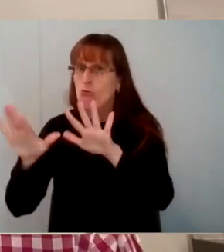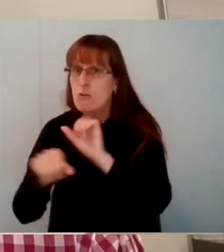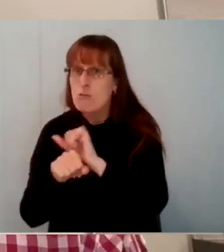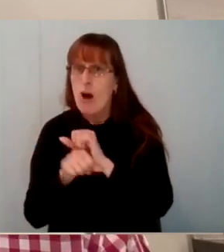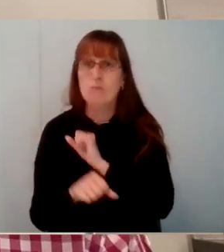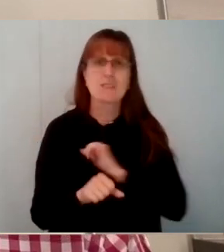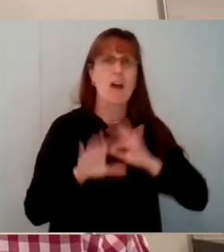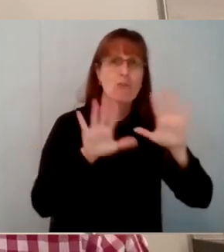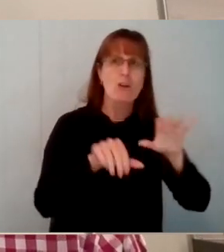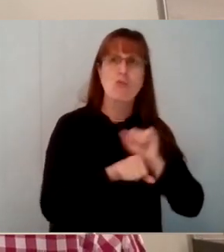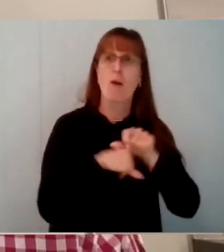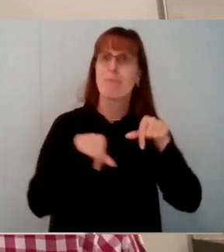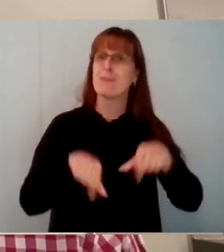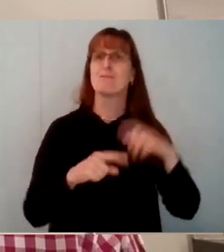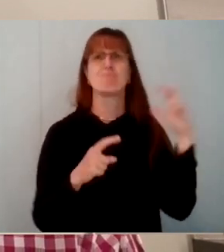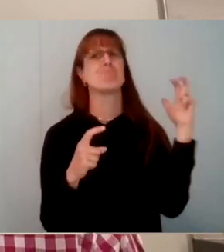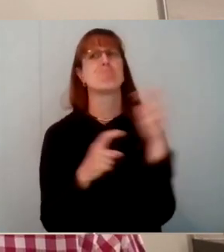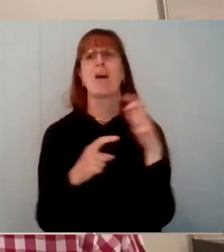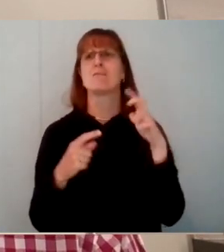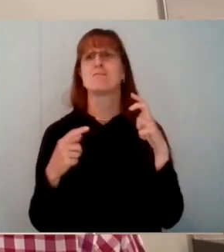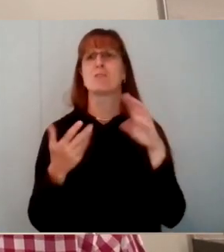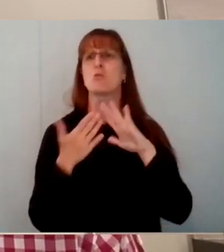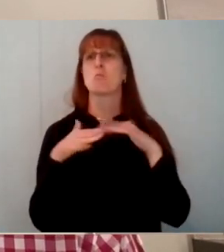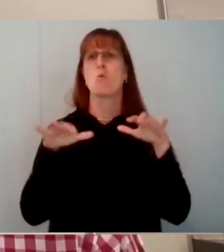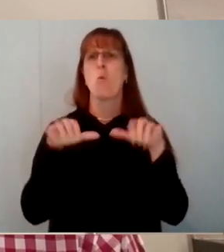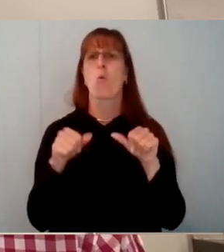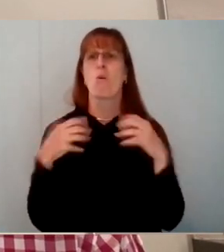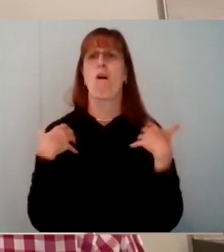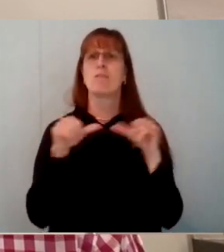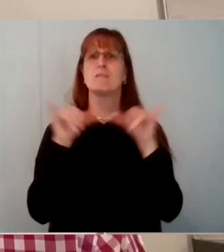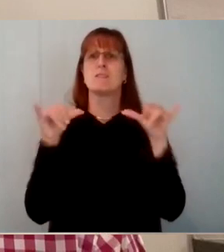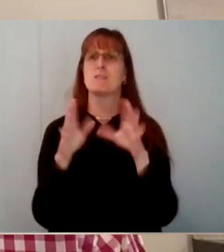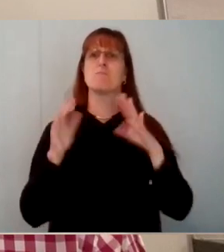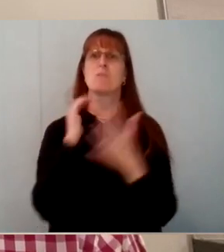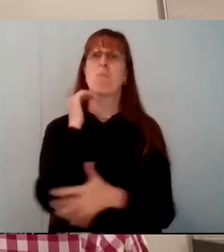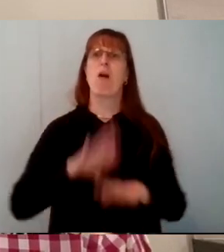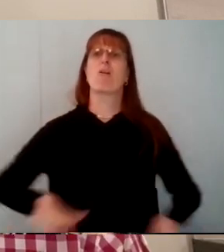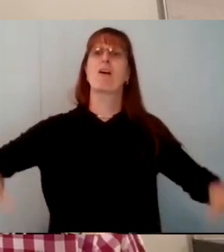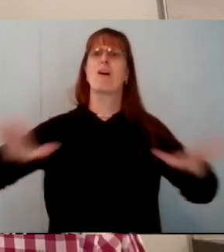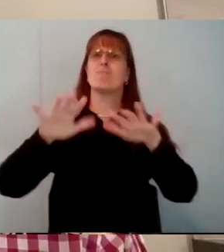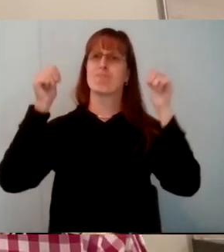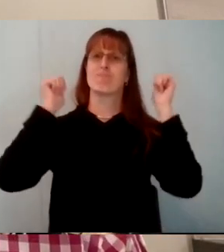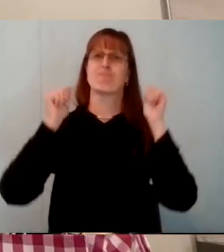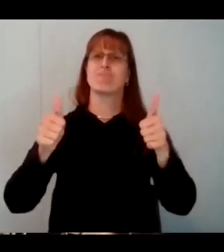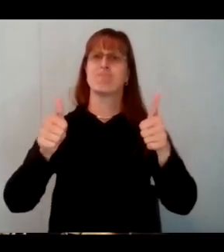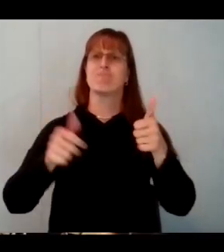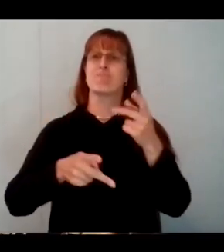is doing as we continue our journey to be one of the best community-owned health systems in America. Take care, everyone.